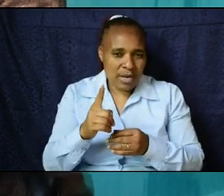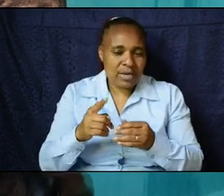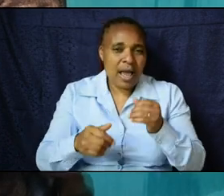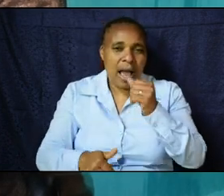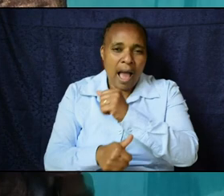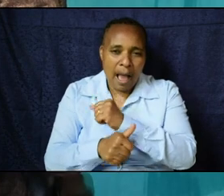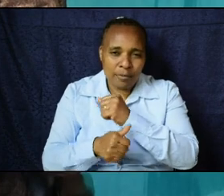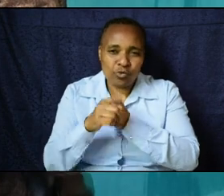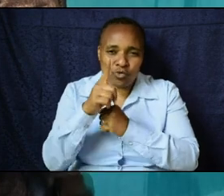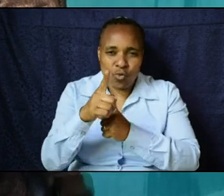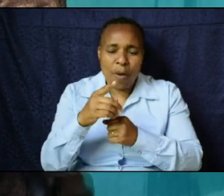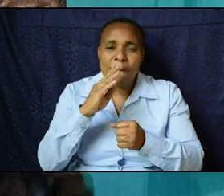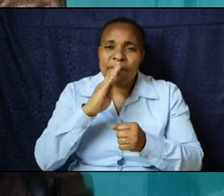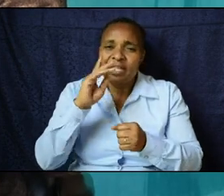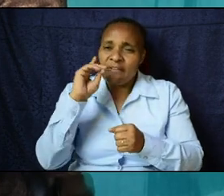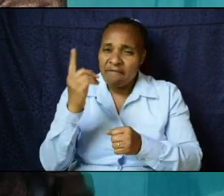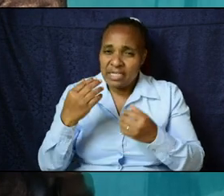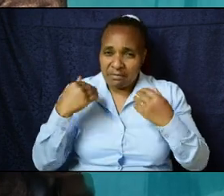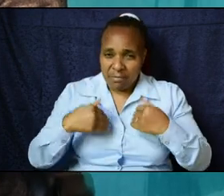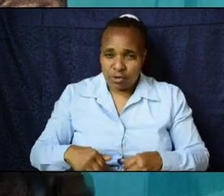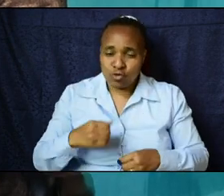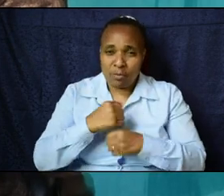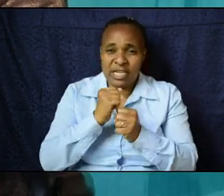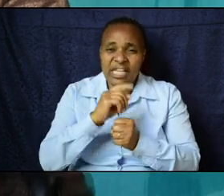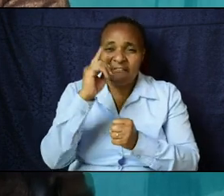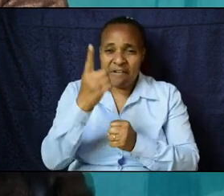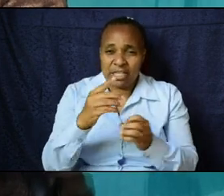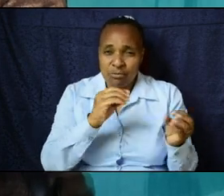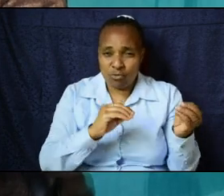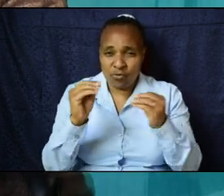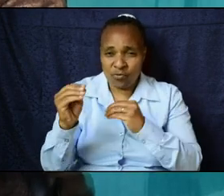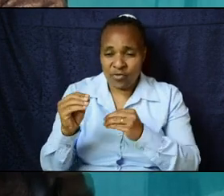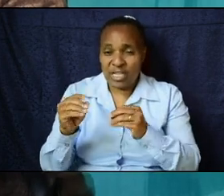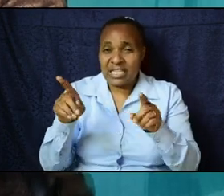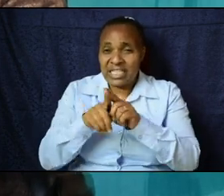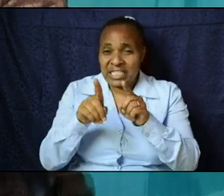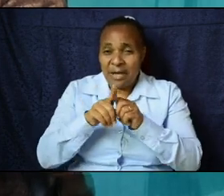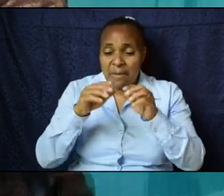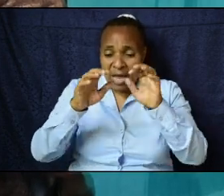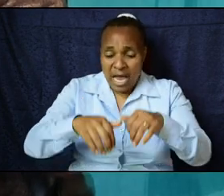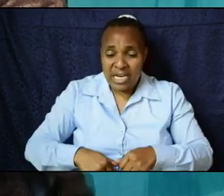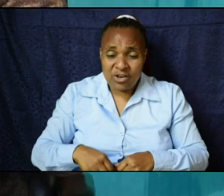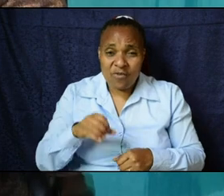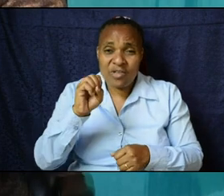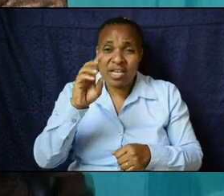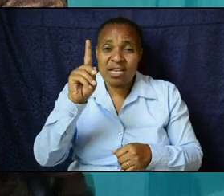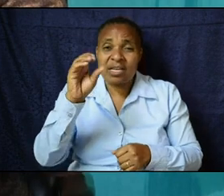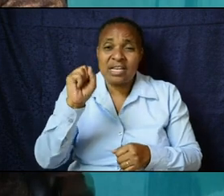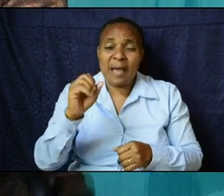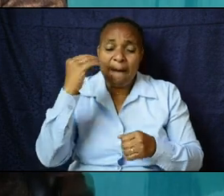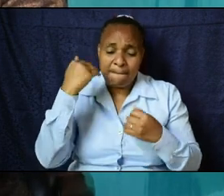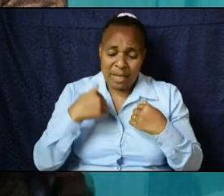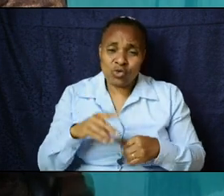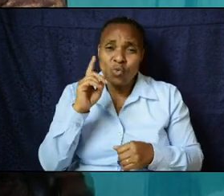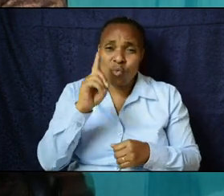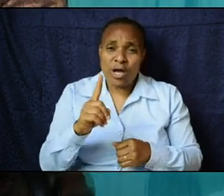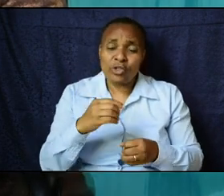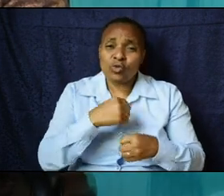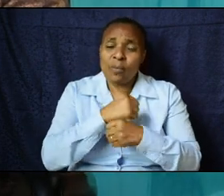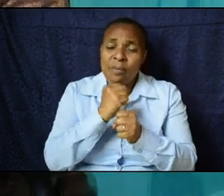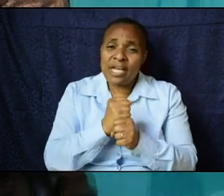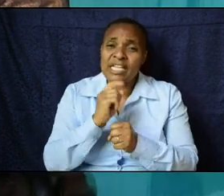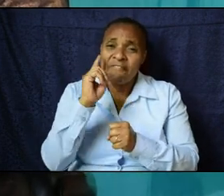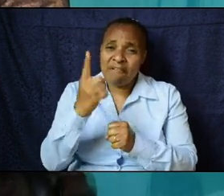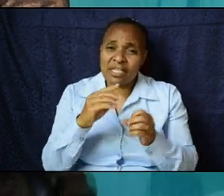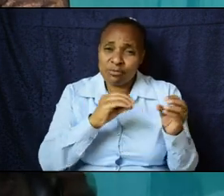be the first one to make the first move. Because you know what? Even the Garden of Eden, the first person to make the first move was actually God.